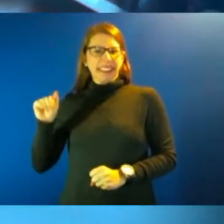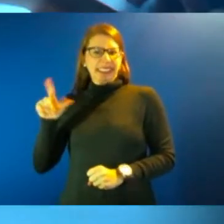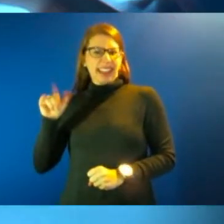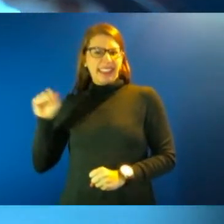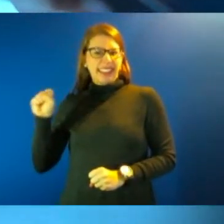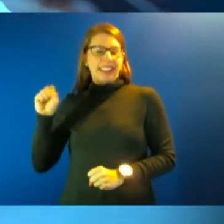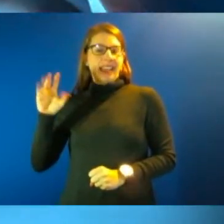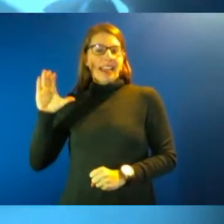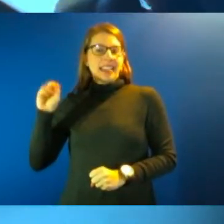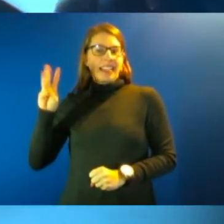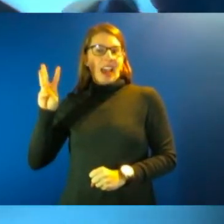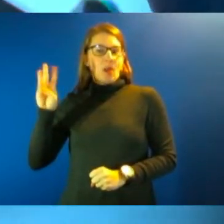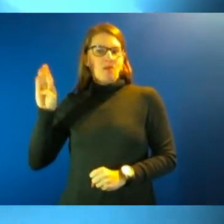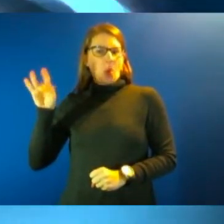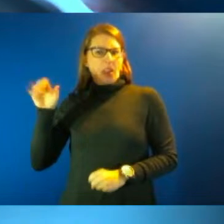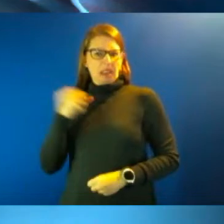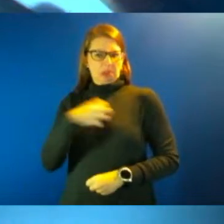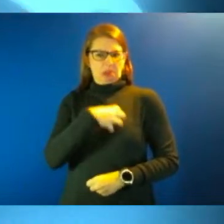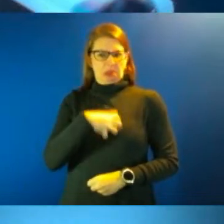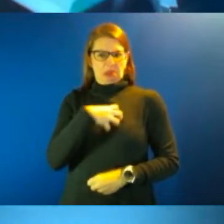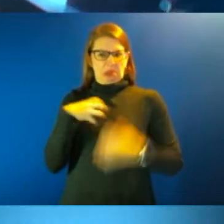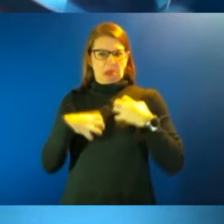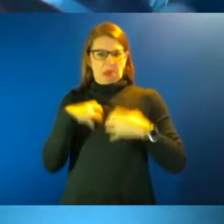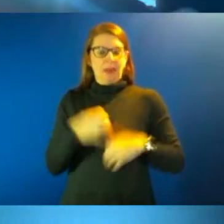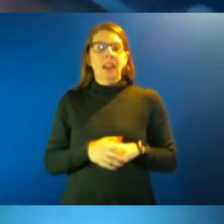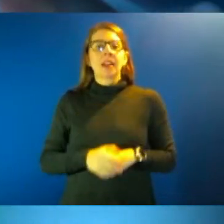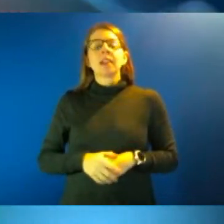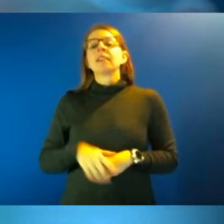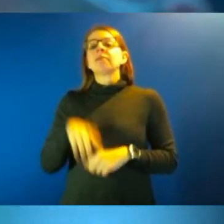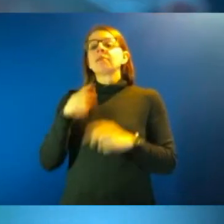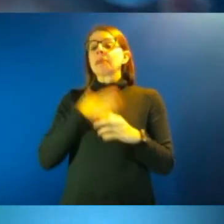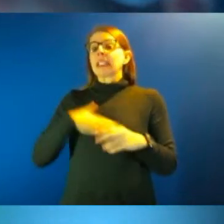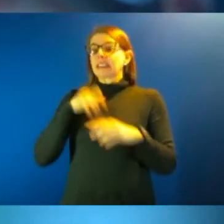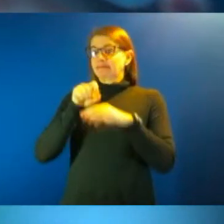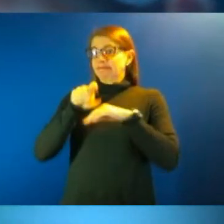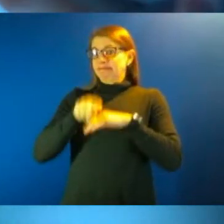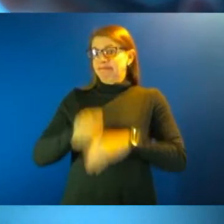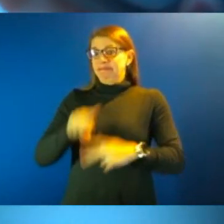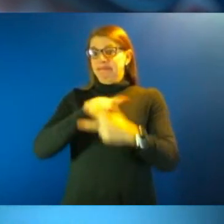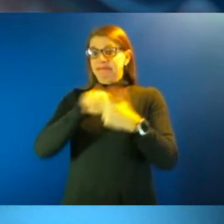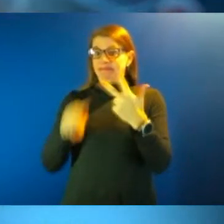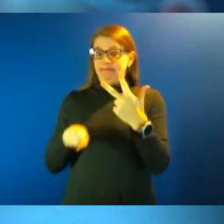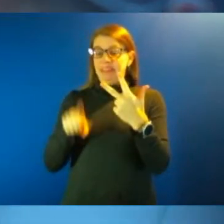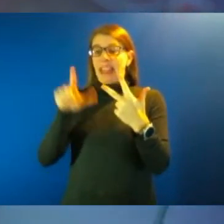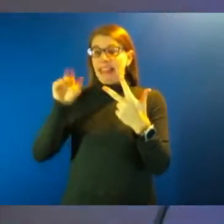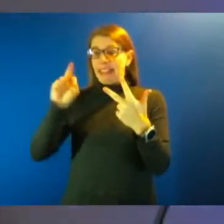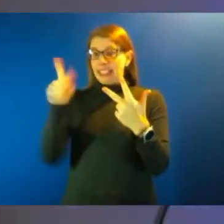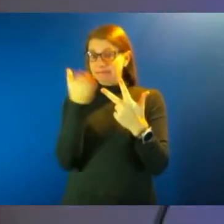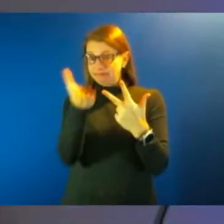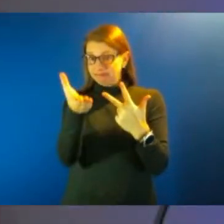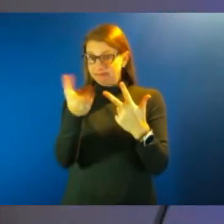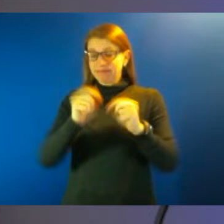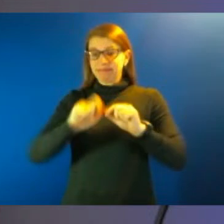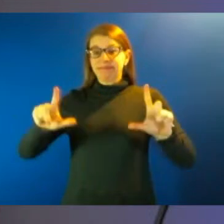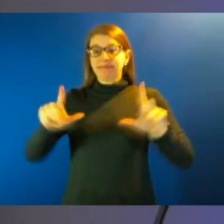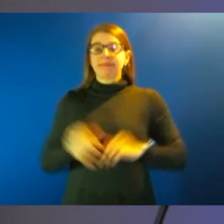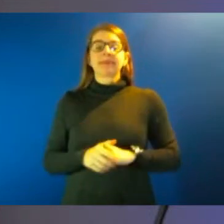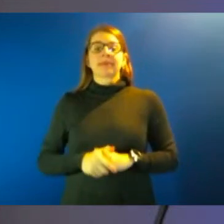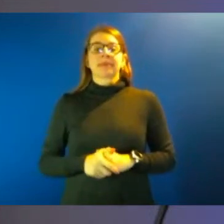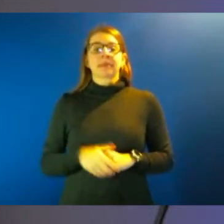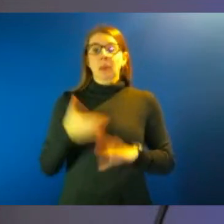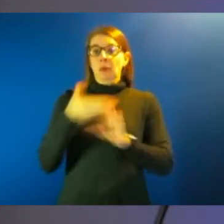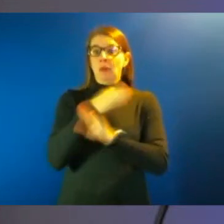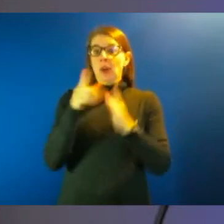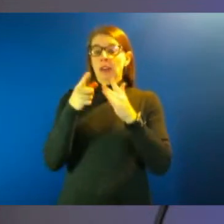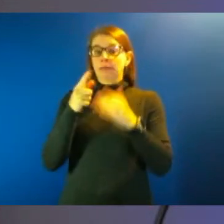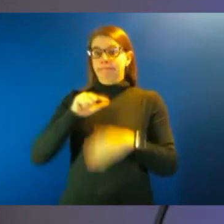get your questions sent into us on YouTube, Facebook, Twitter, and the Medical News Network. You can find links to those right there on your screen. Okay, before we get to Dr.